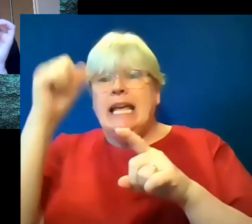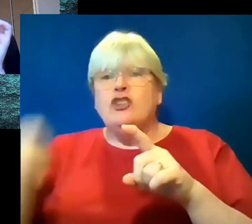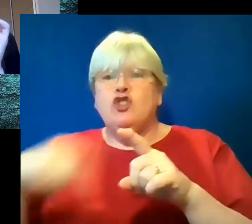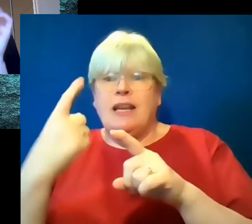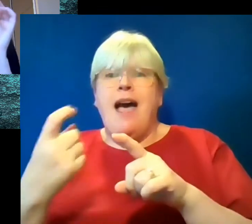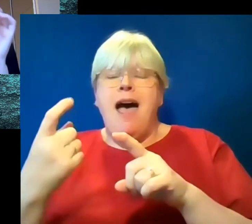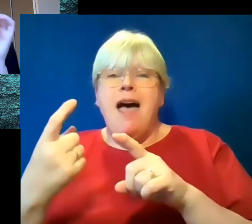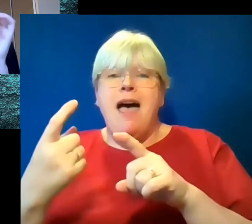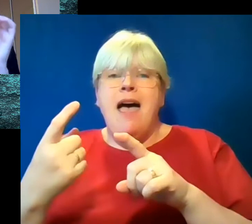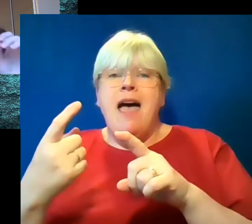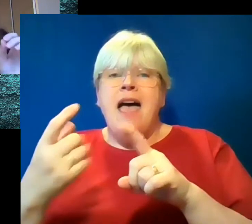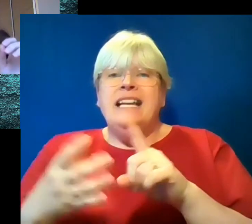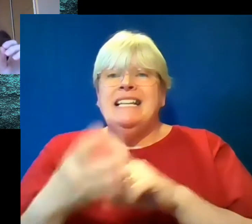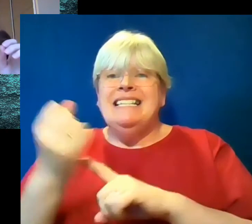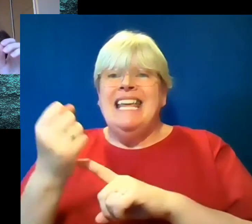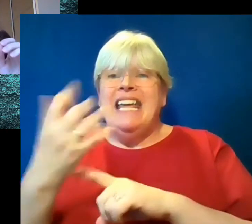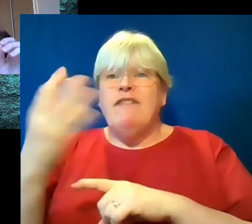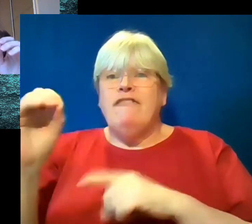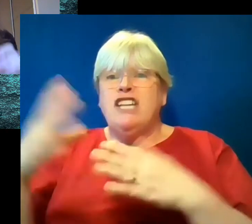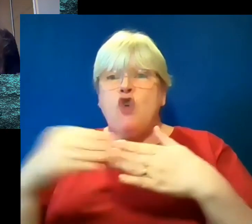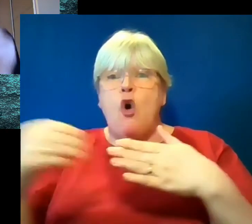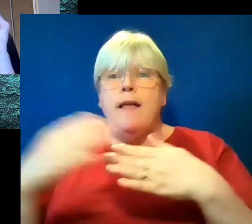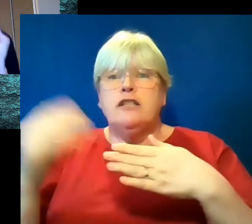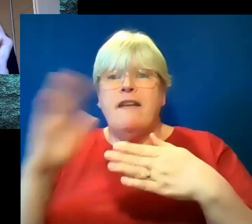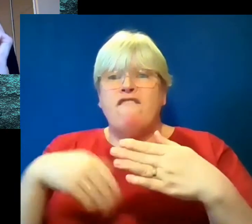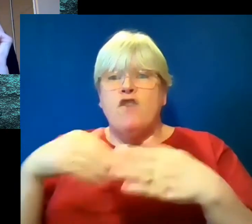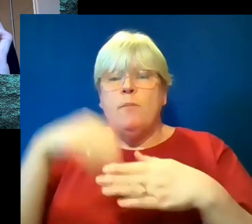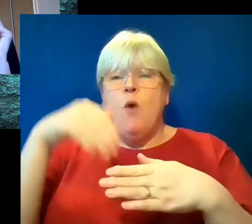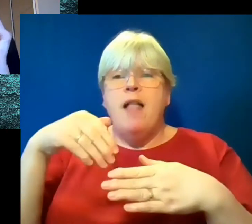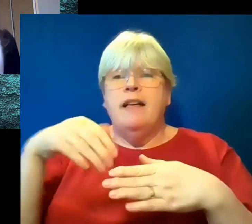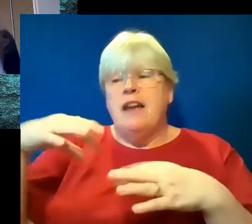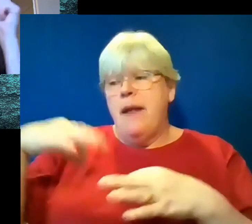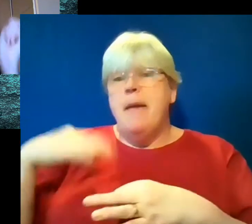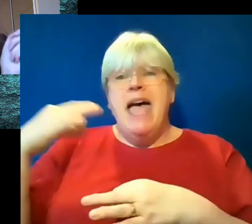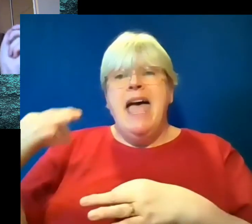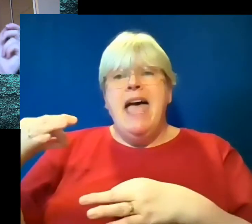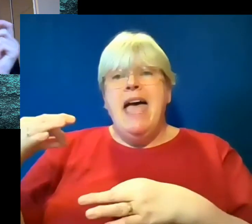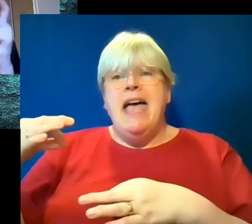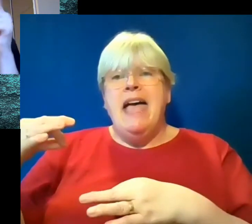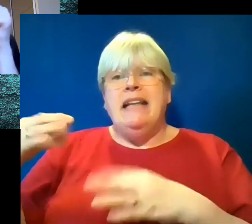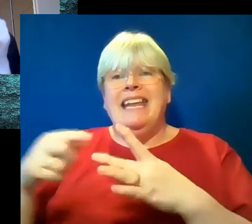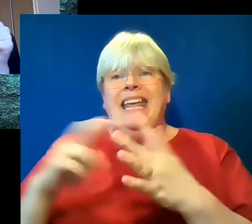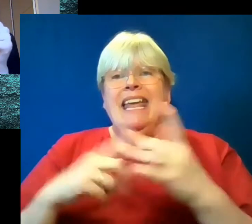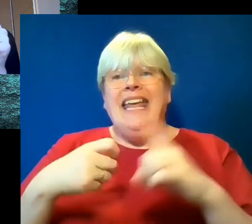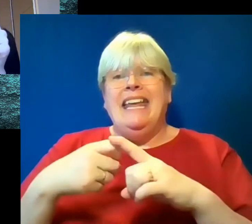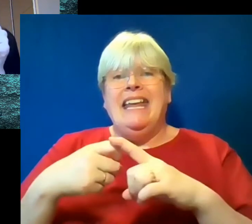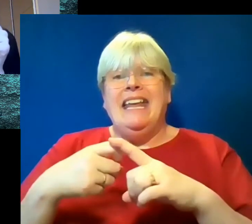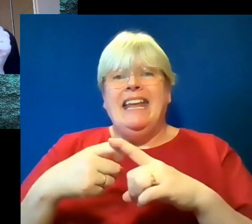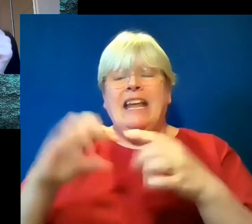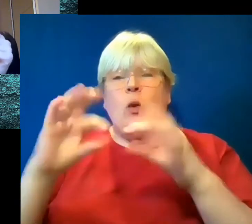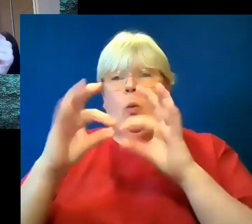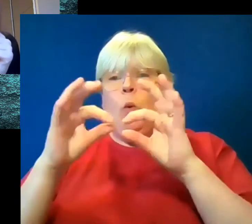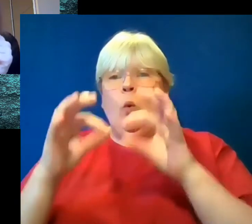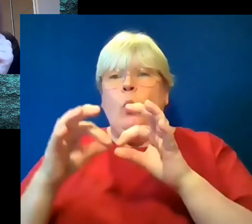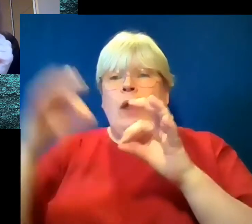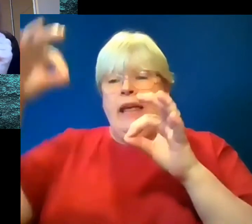can take $50 out of your wallet, take the pen out of your pocket, take the ink out of your pen, roll the $50 up, put